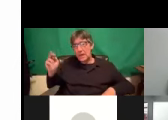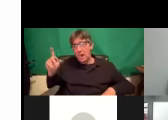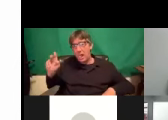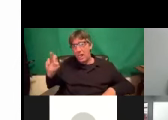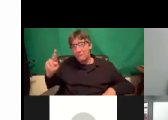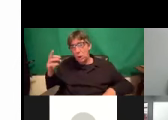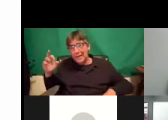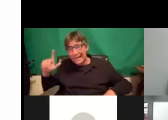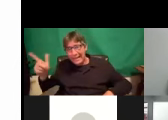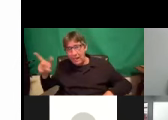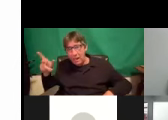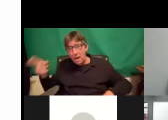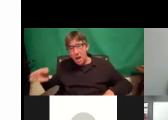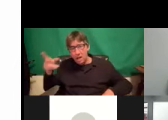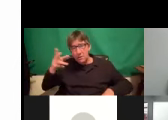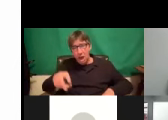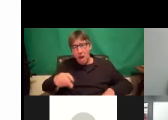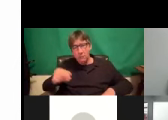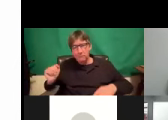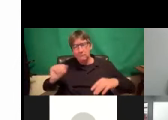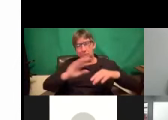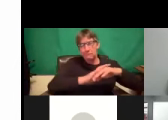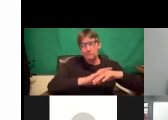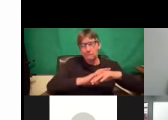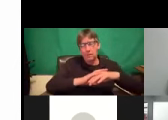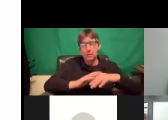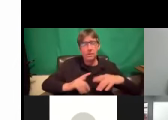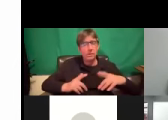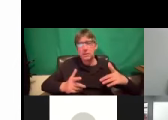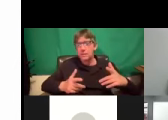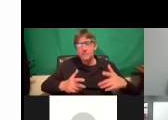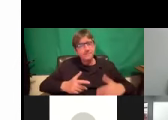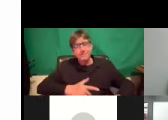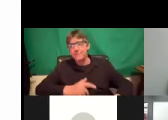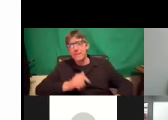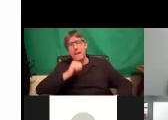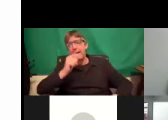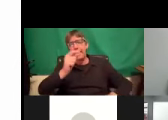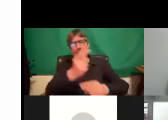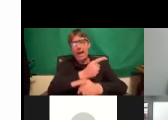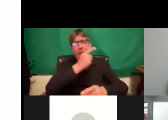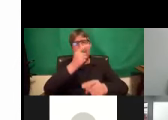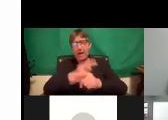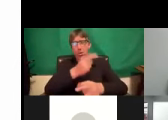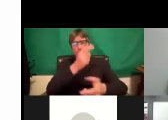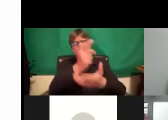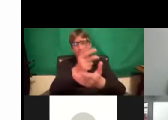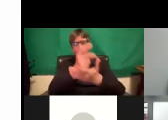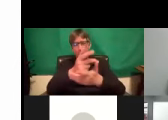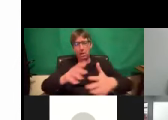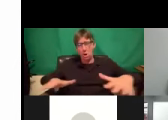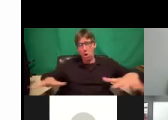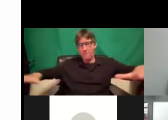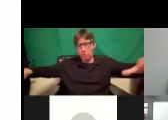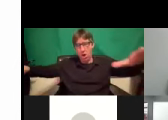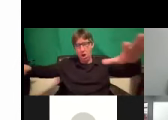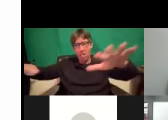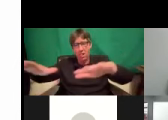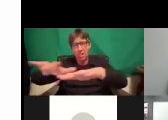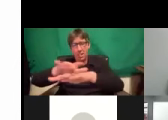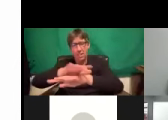or, you know, just because there simply is inadequate parking overall in that area. So I think considering